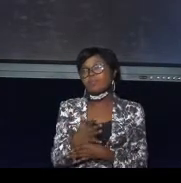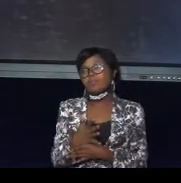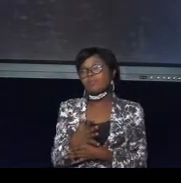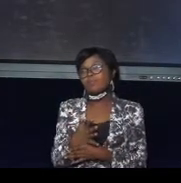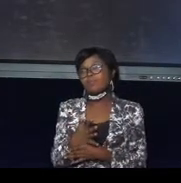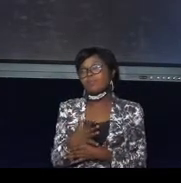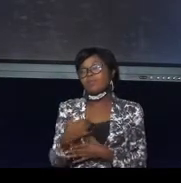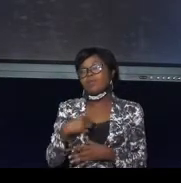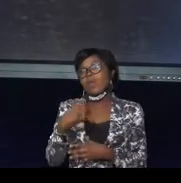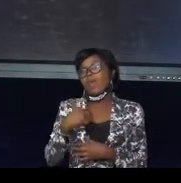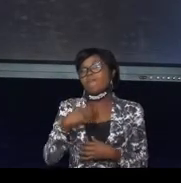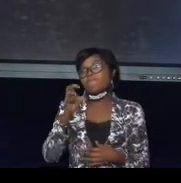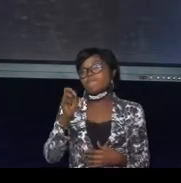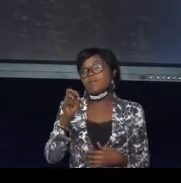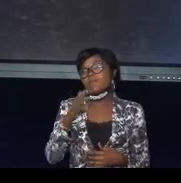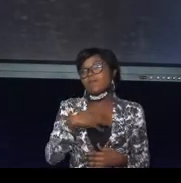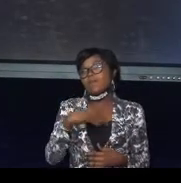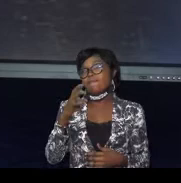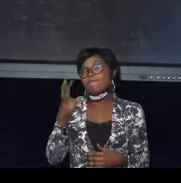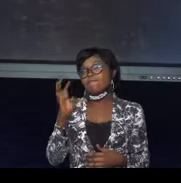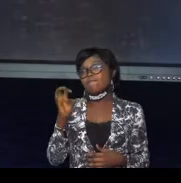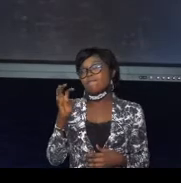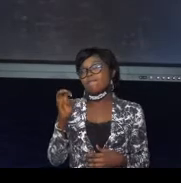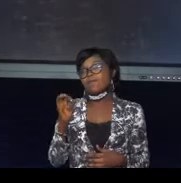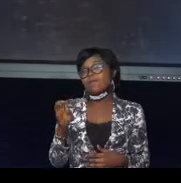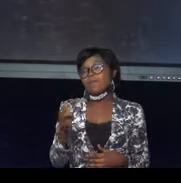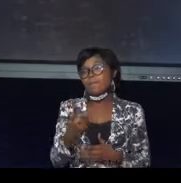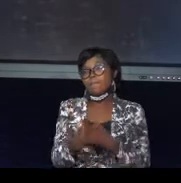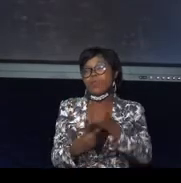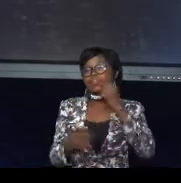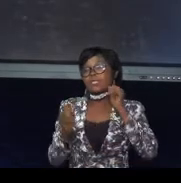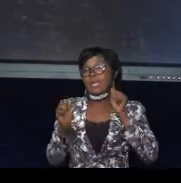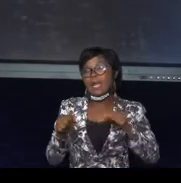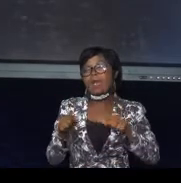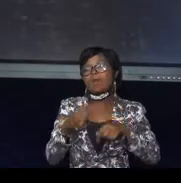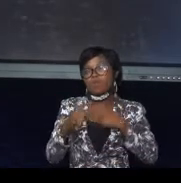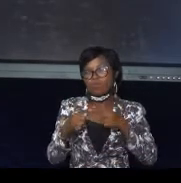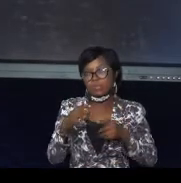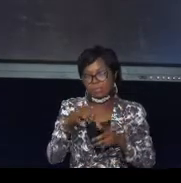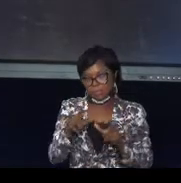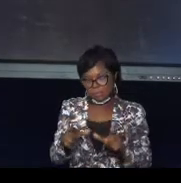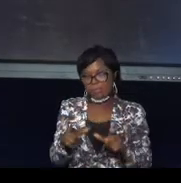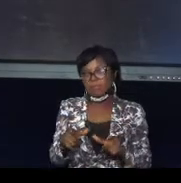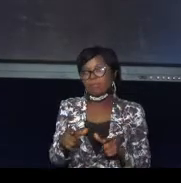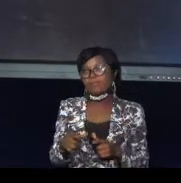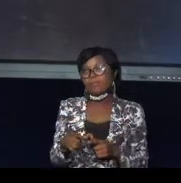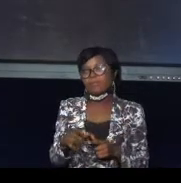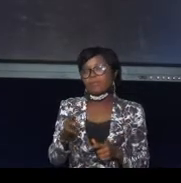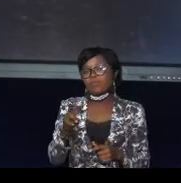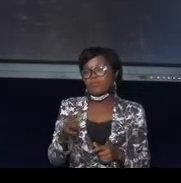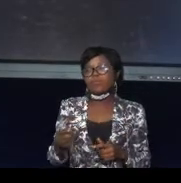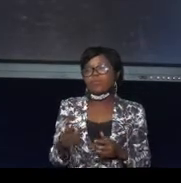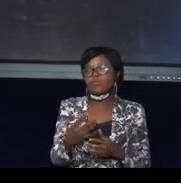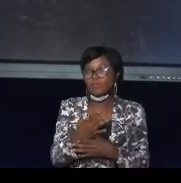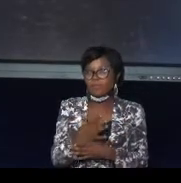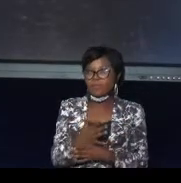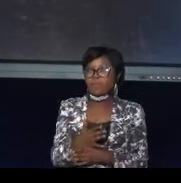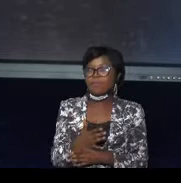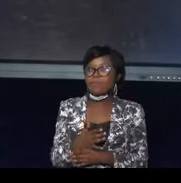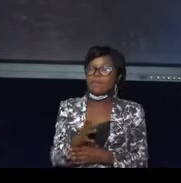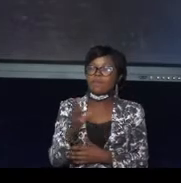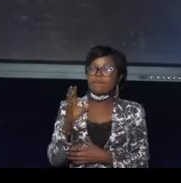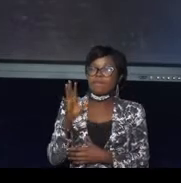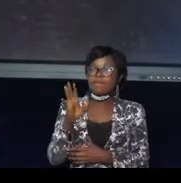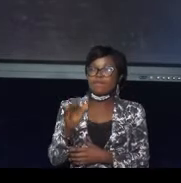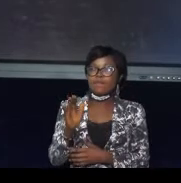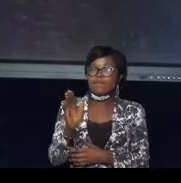2. Now we have 30 and 40. Now both of them still end with 0, so 2 can still go. So we divide them